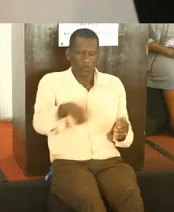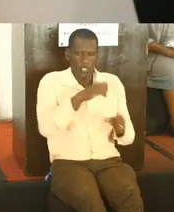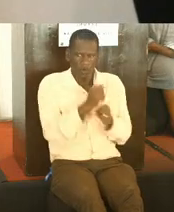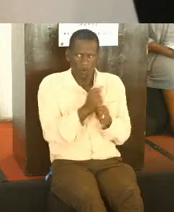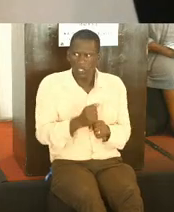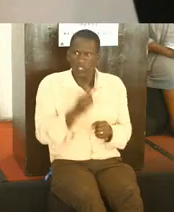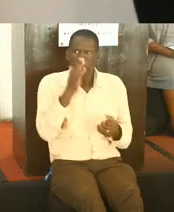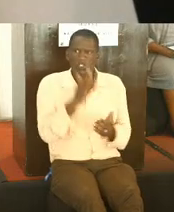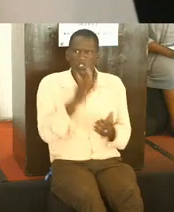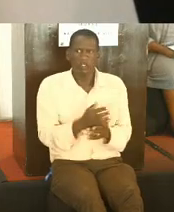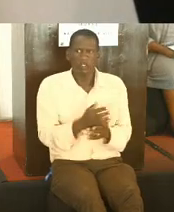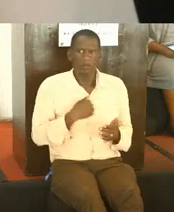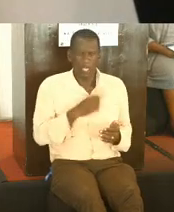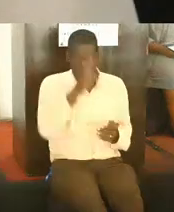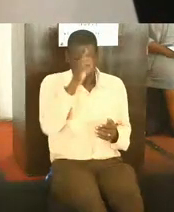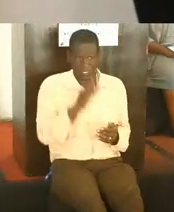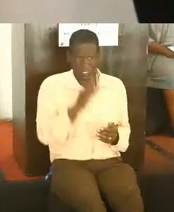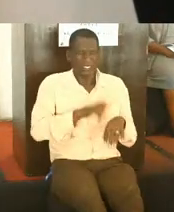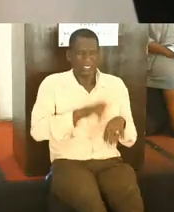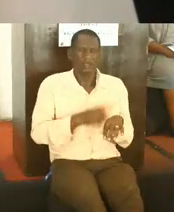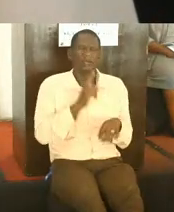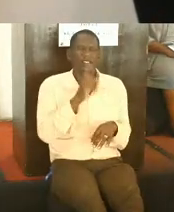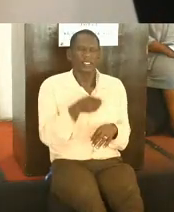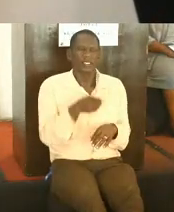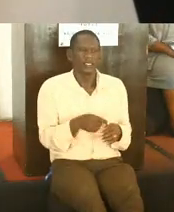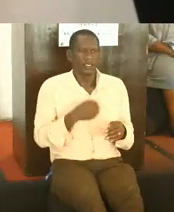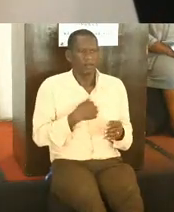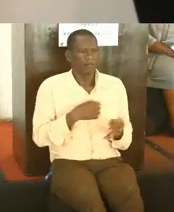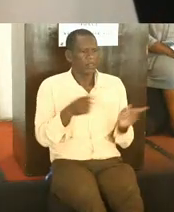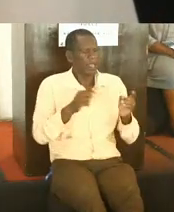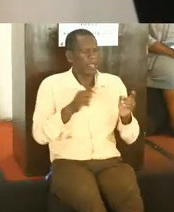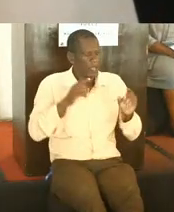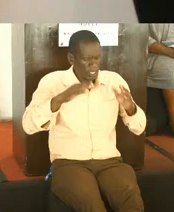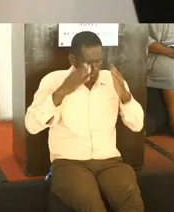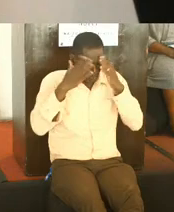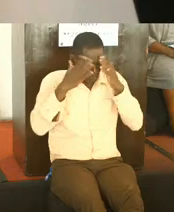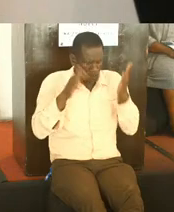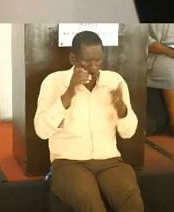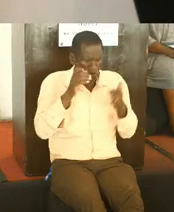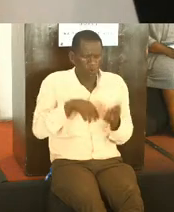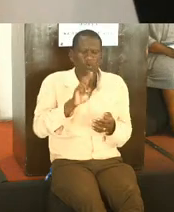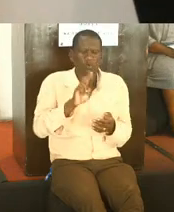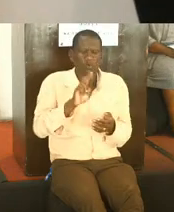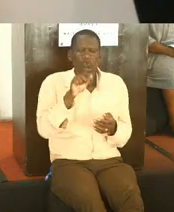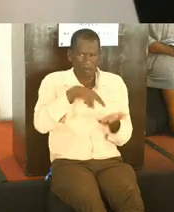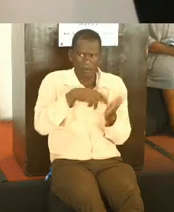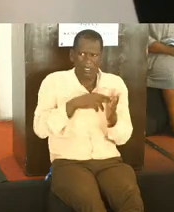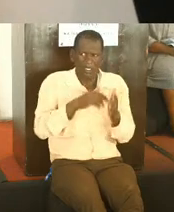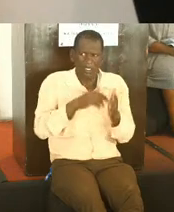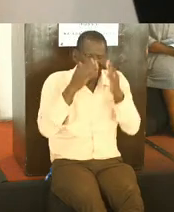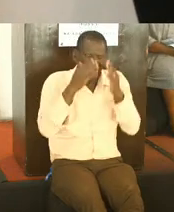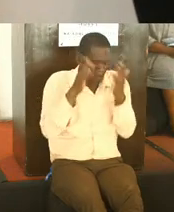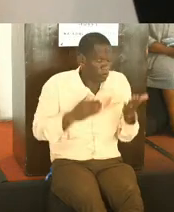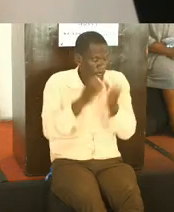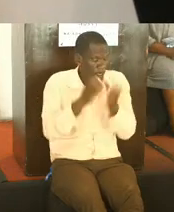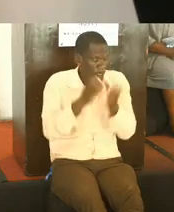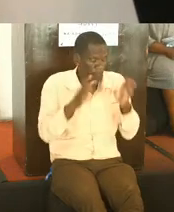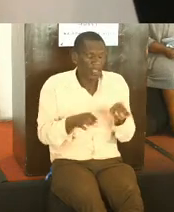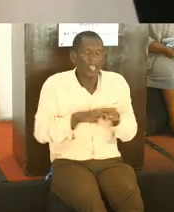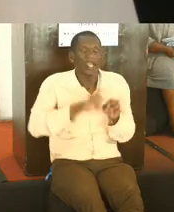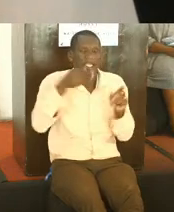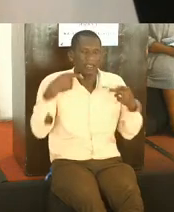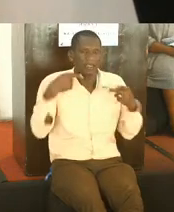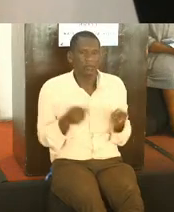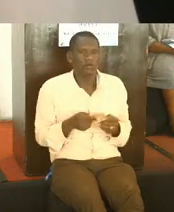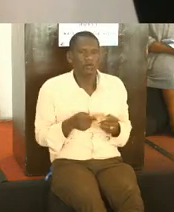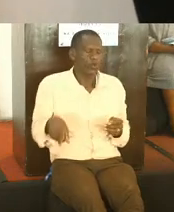I was really really serious when I said I am not sure I know what uttu means I am not sure as Kenyans